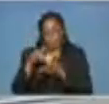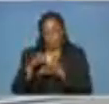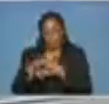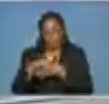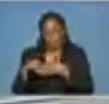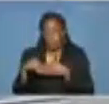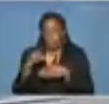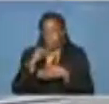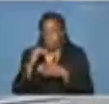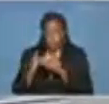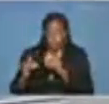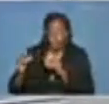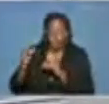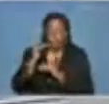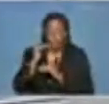$25,000, but does not exceed